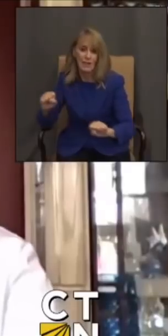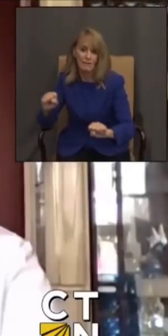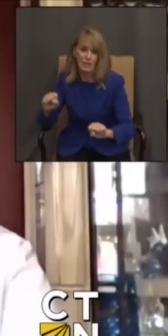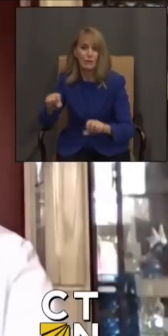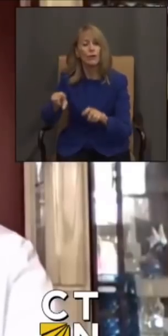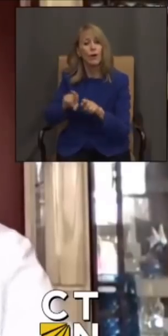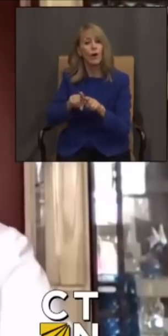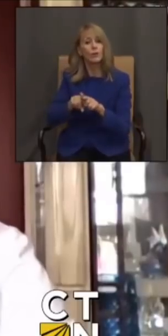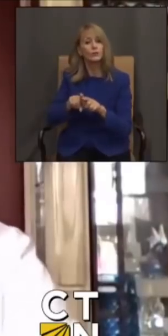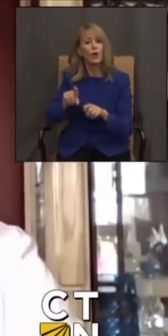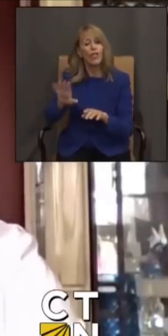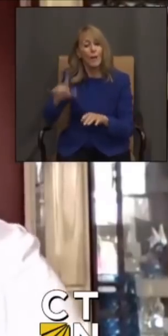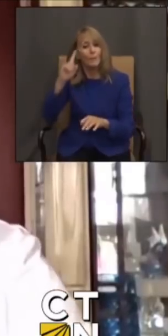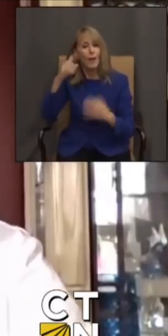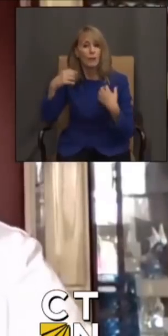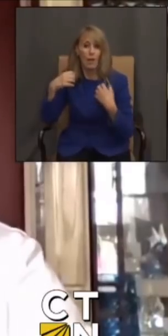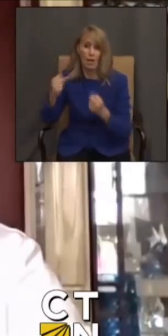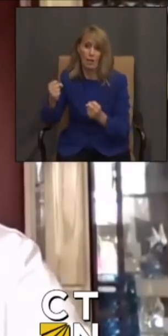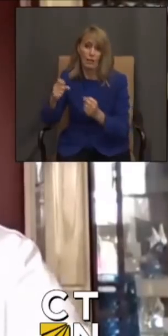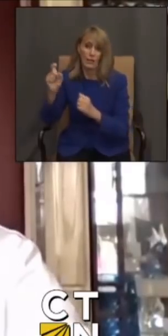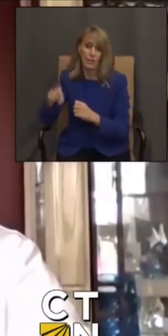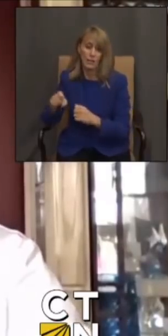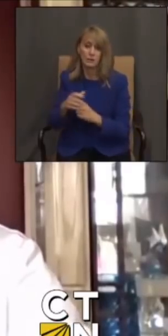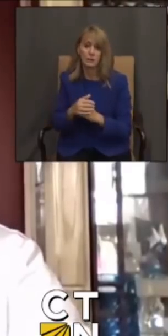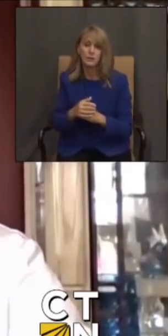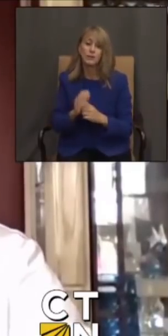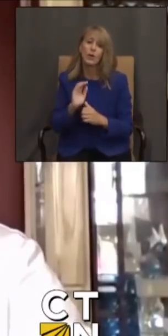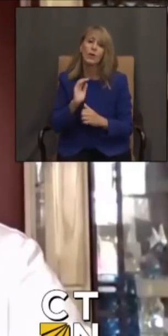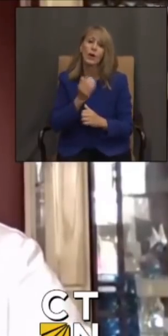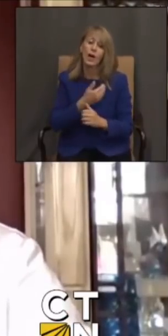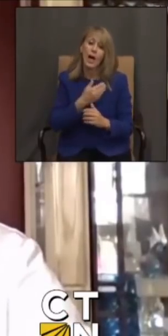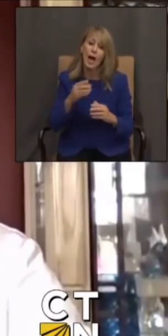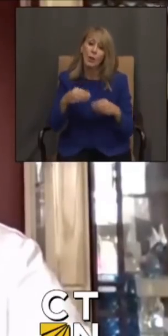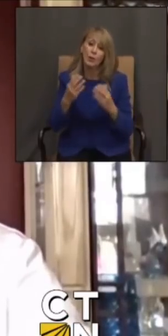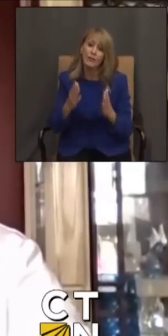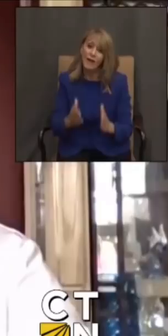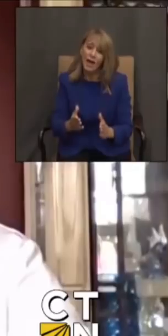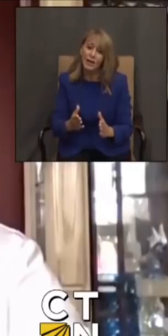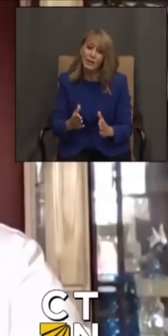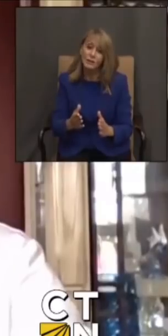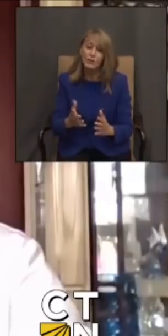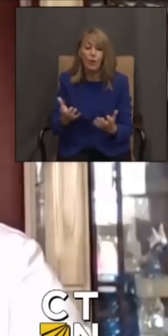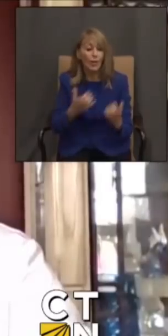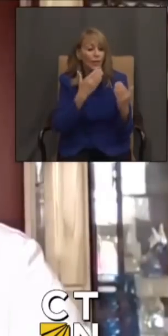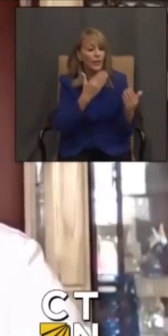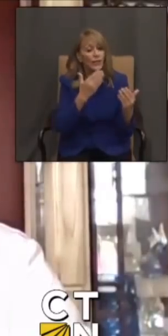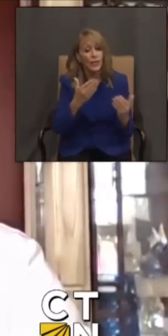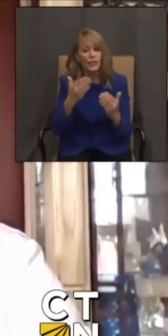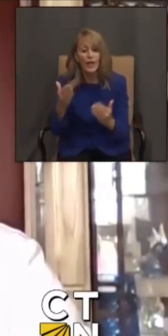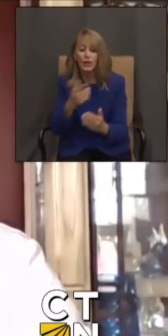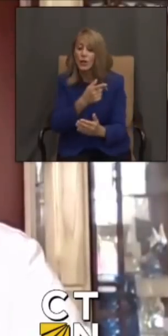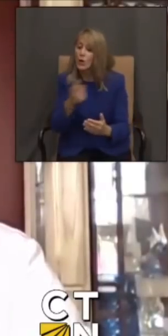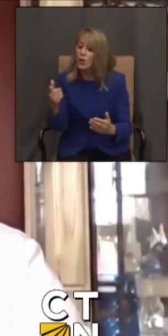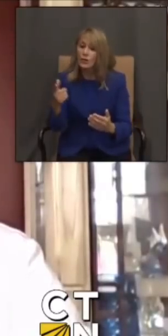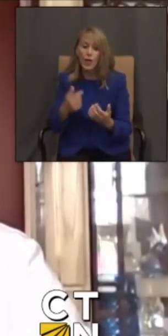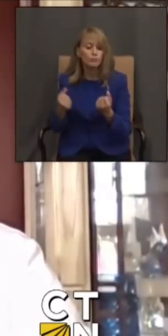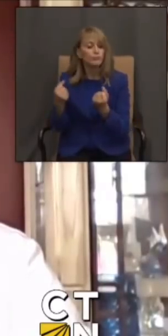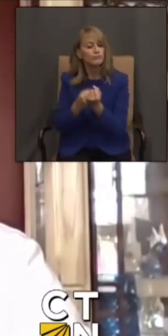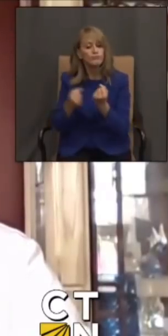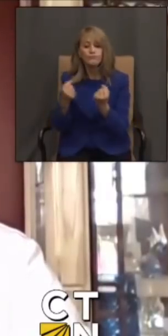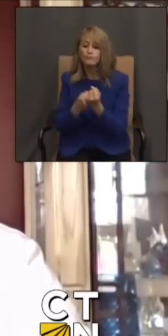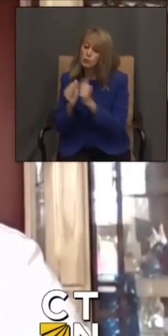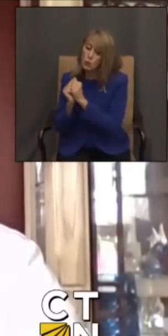needs. So, I want to make sure that we thank our provider partners for kind of being there right with us throughout